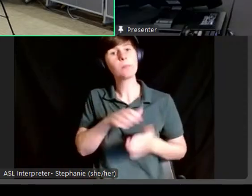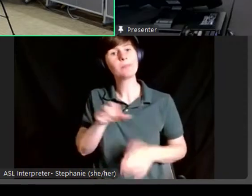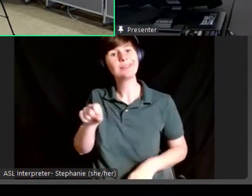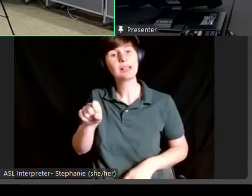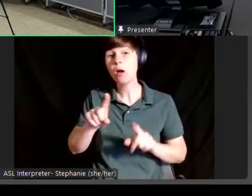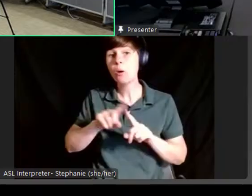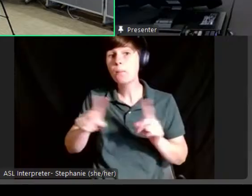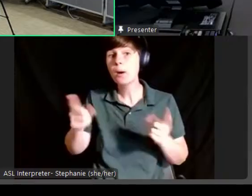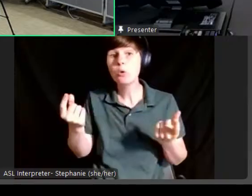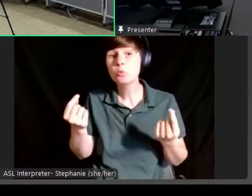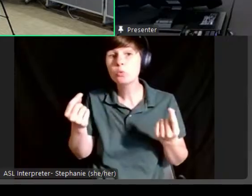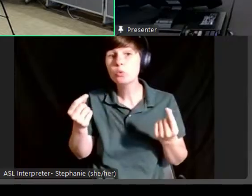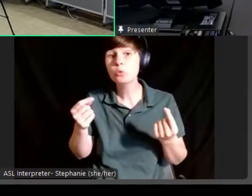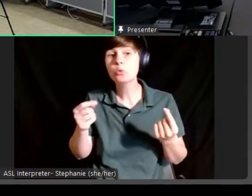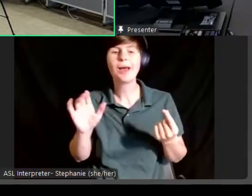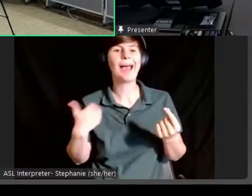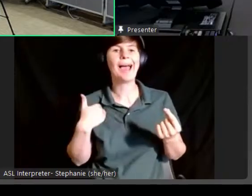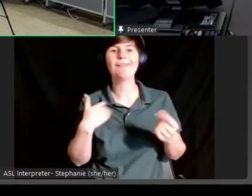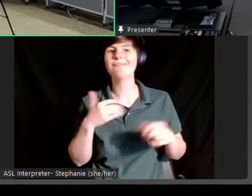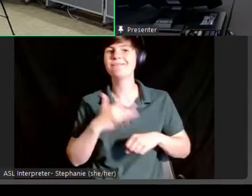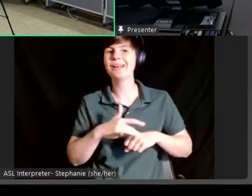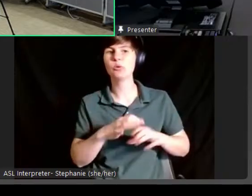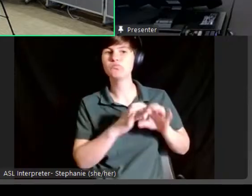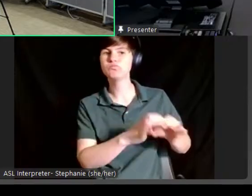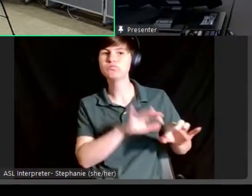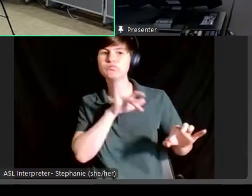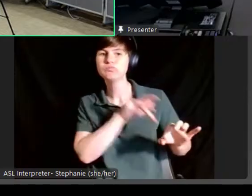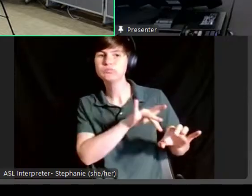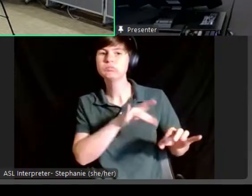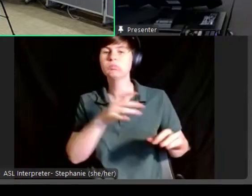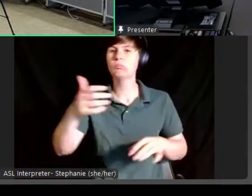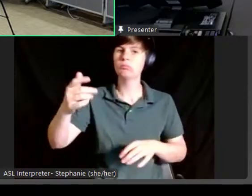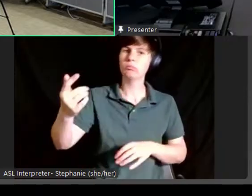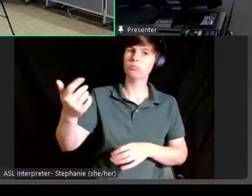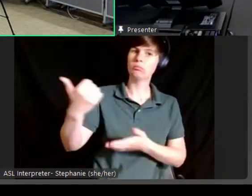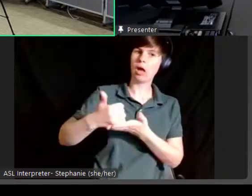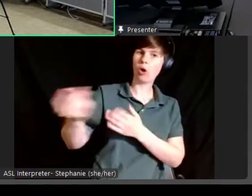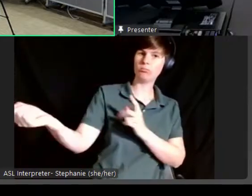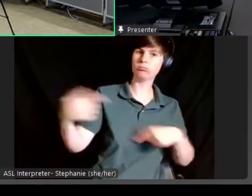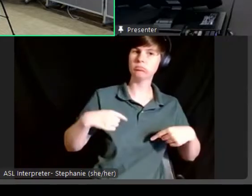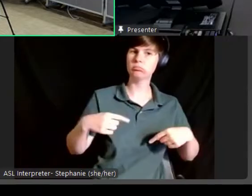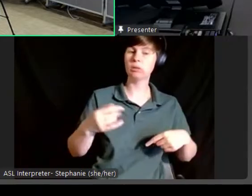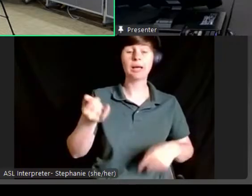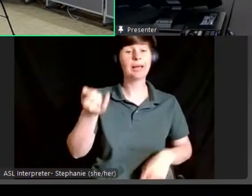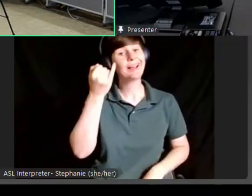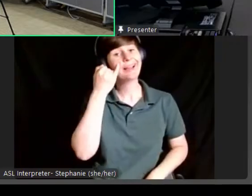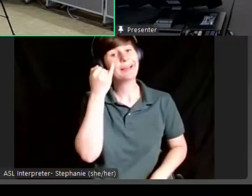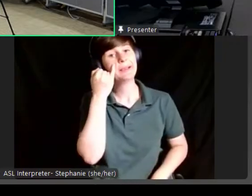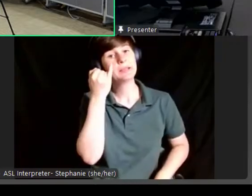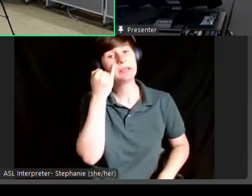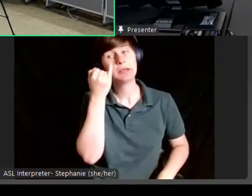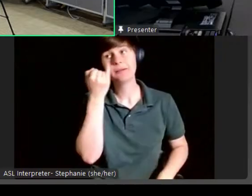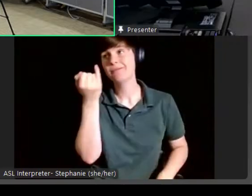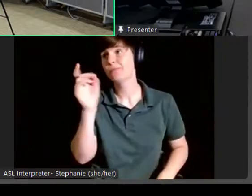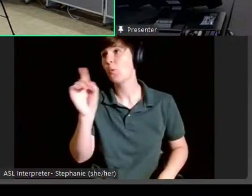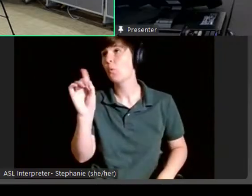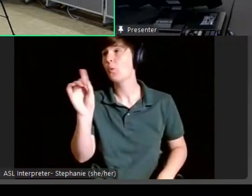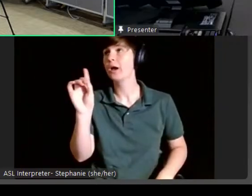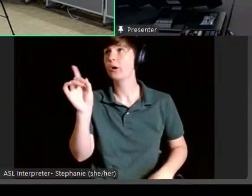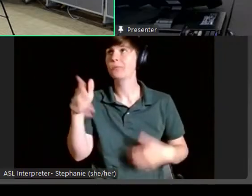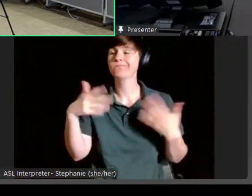buttons where you can ask persons to meet you where you're at. So if you're by the entrance of the